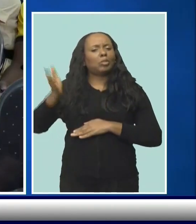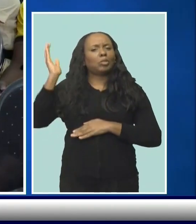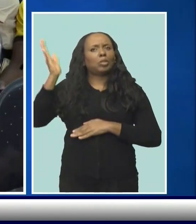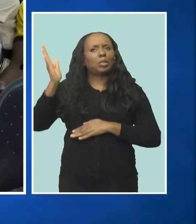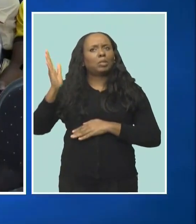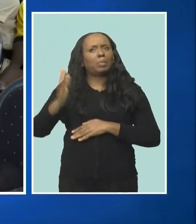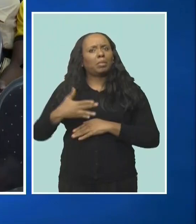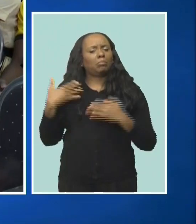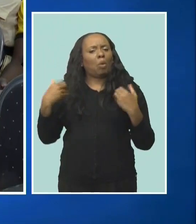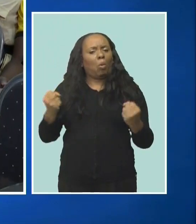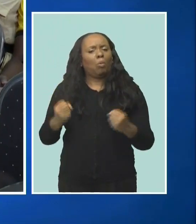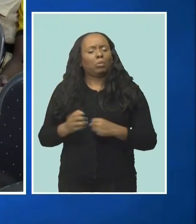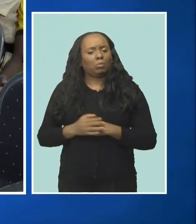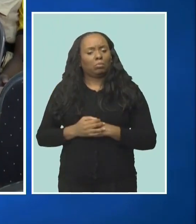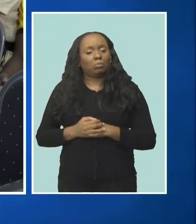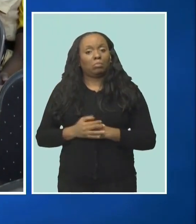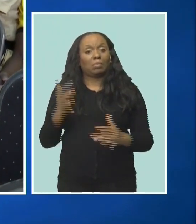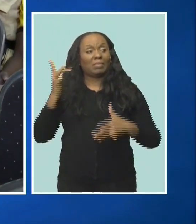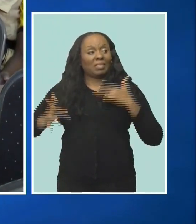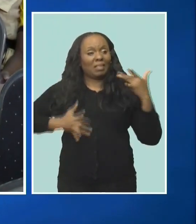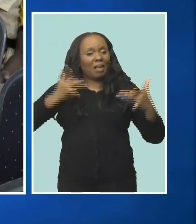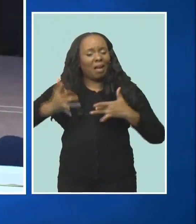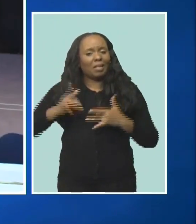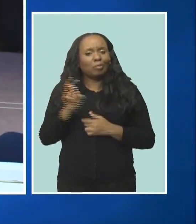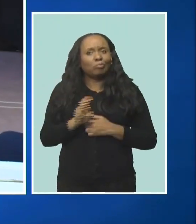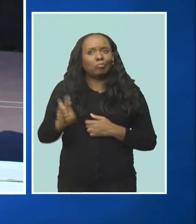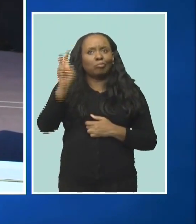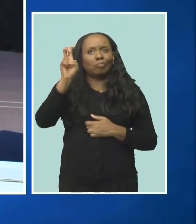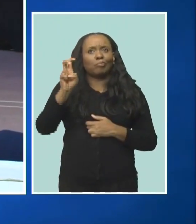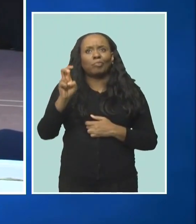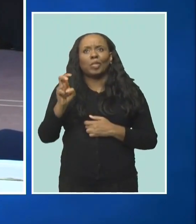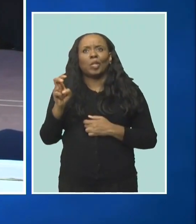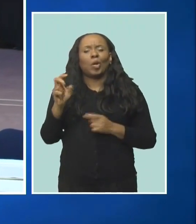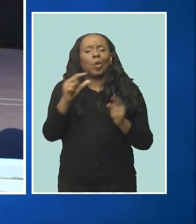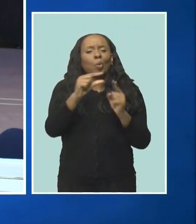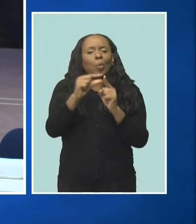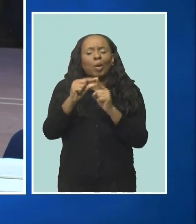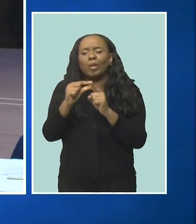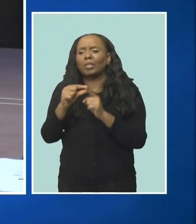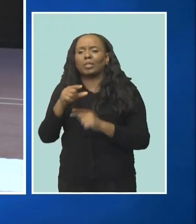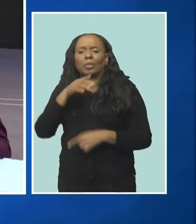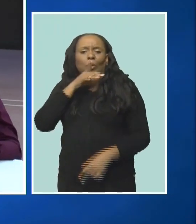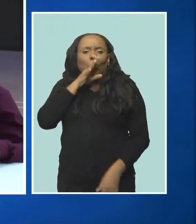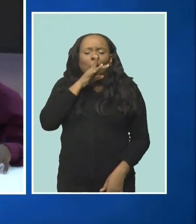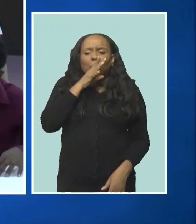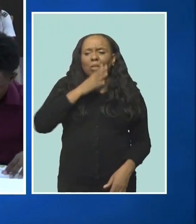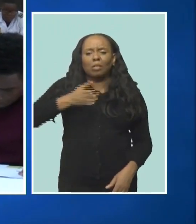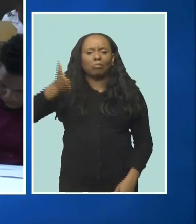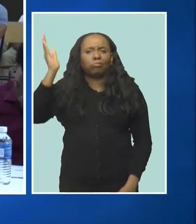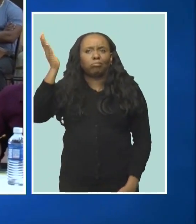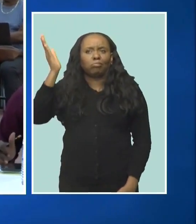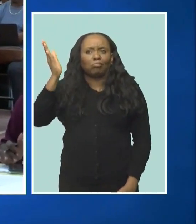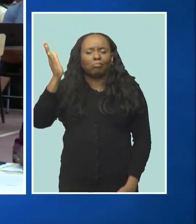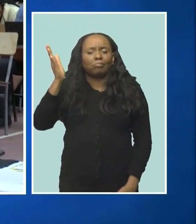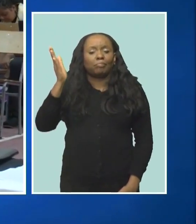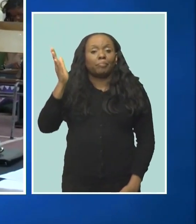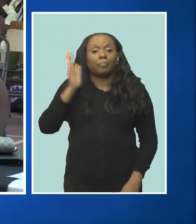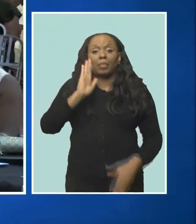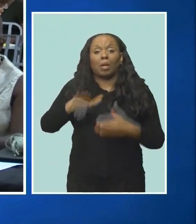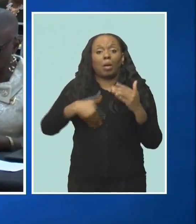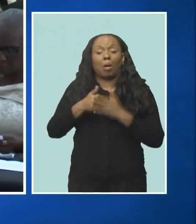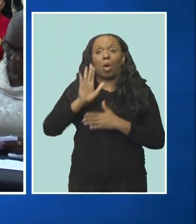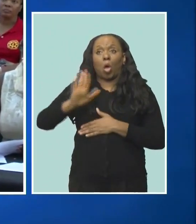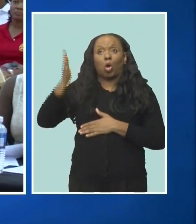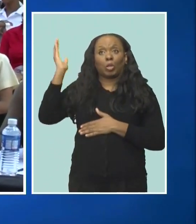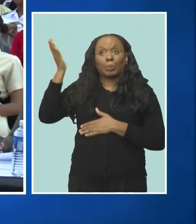As we embark on this exciting journey of words, ideas, and inspiration, let us remember that every speech